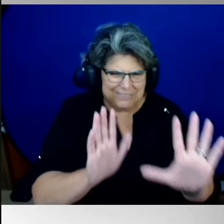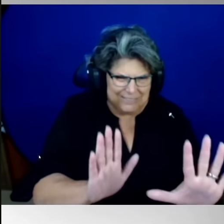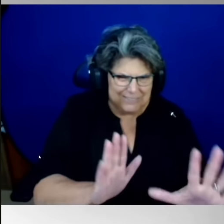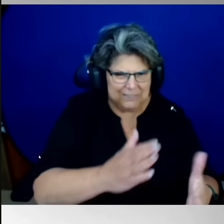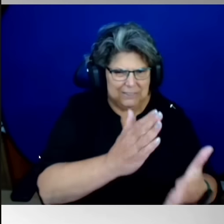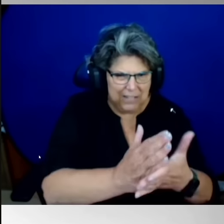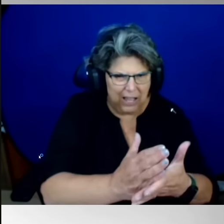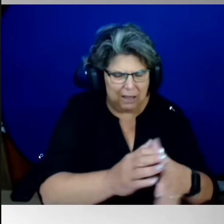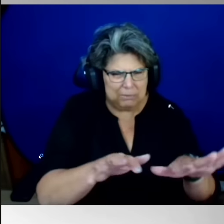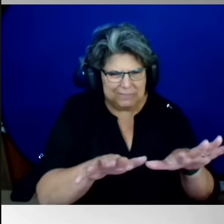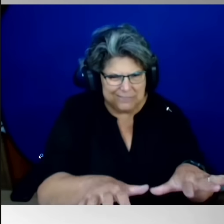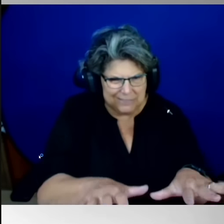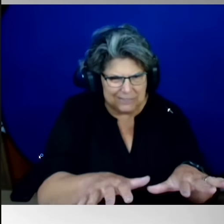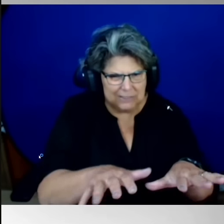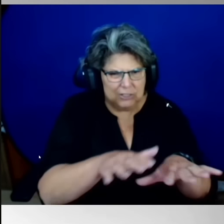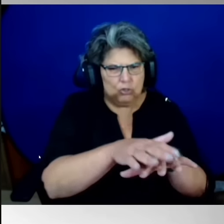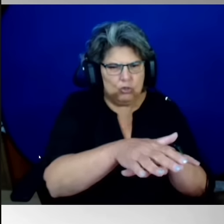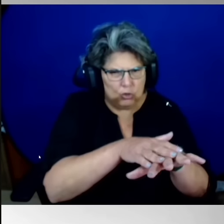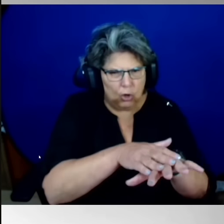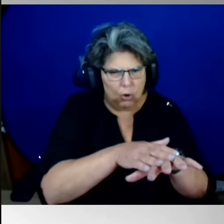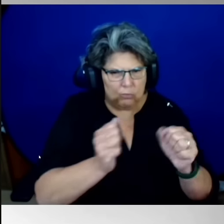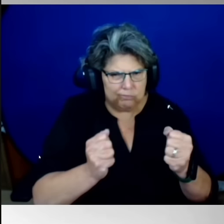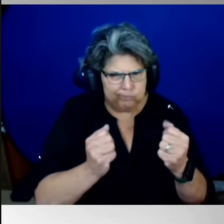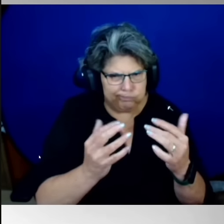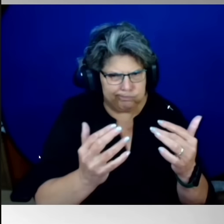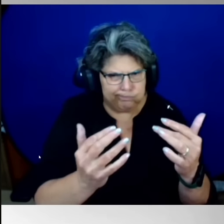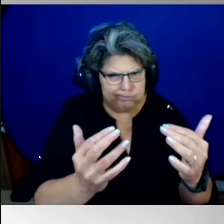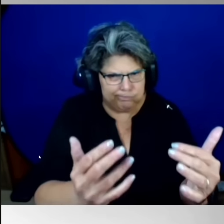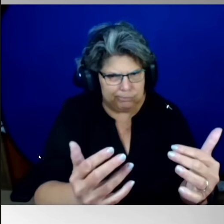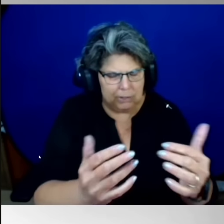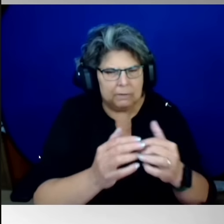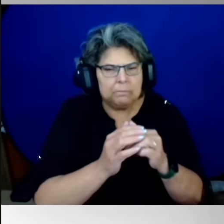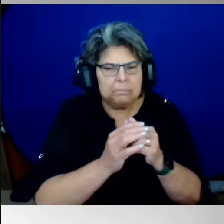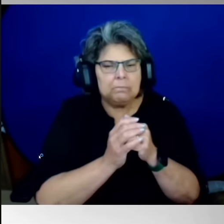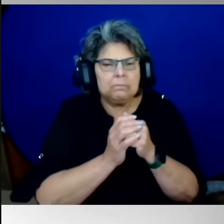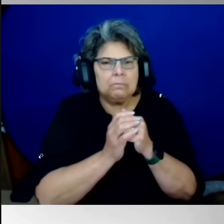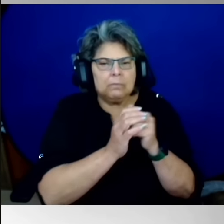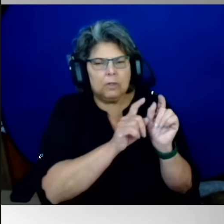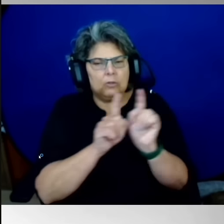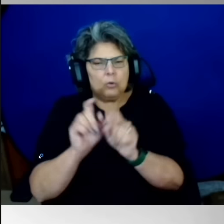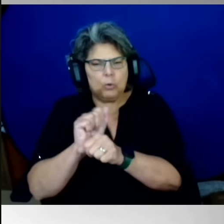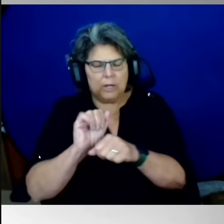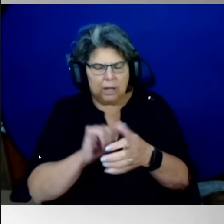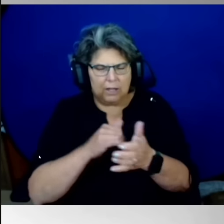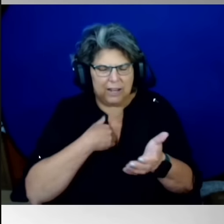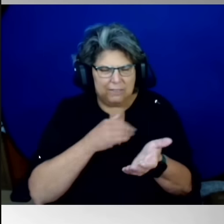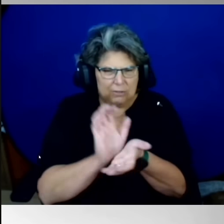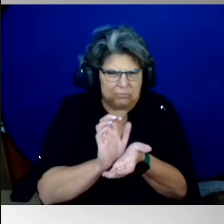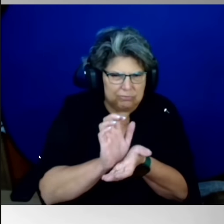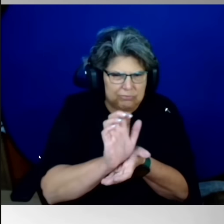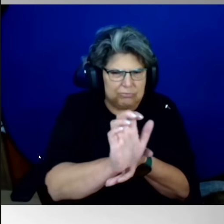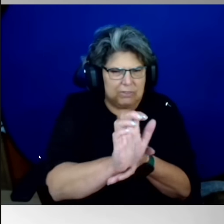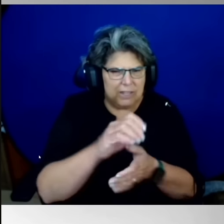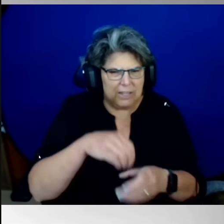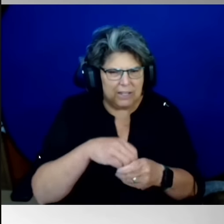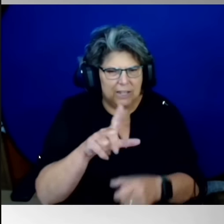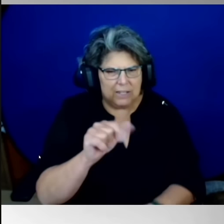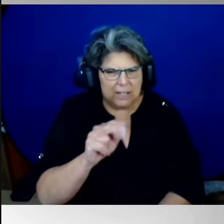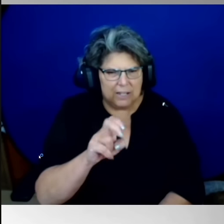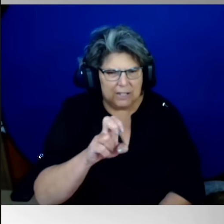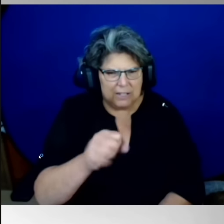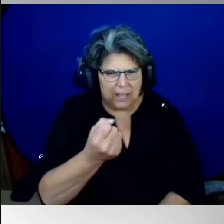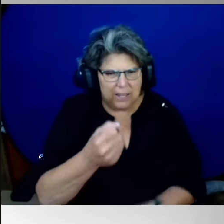slow its advance. They're also working on some direct dozer line in Lanes Valley to mitigate